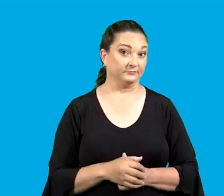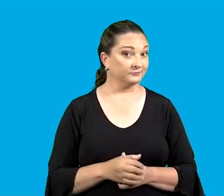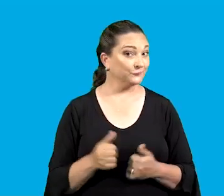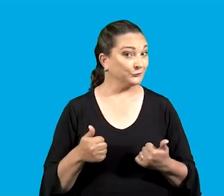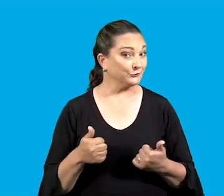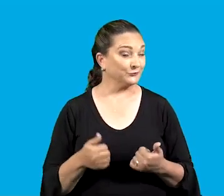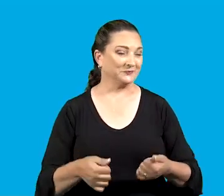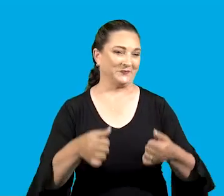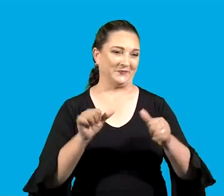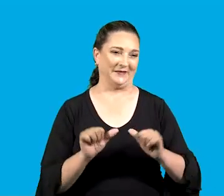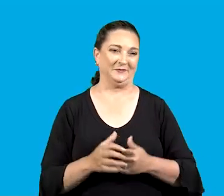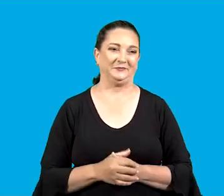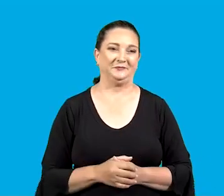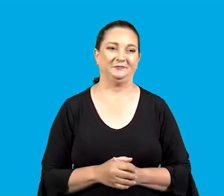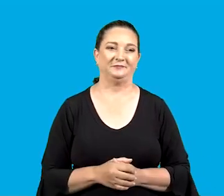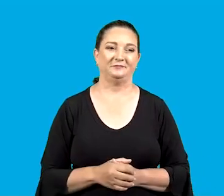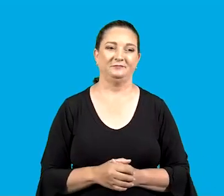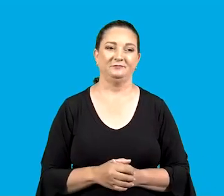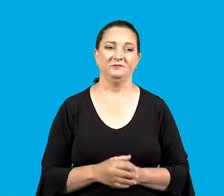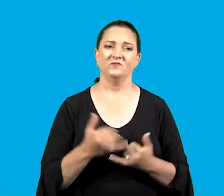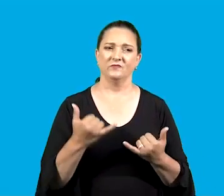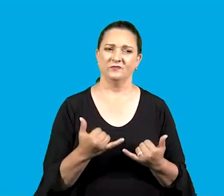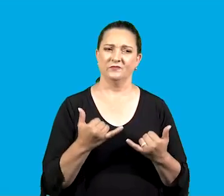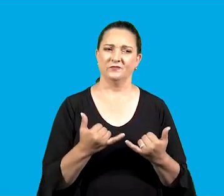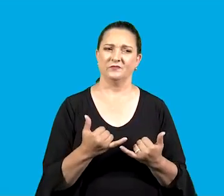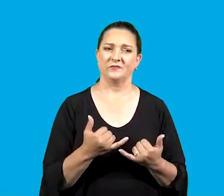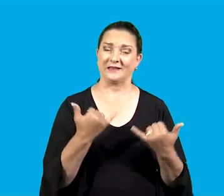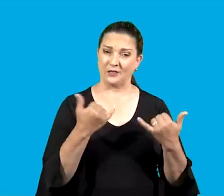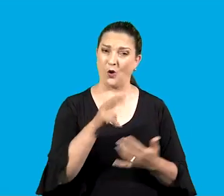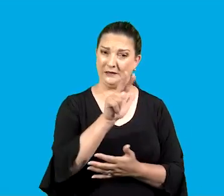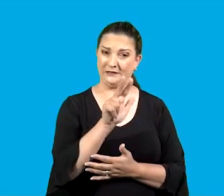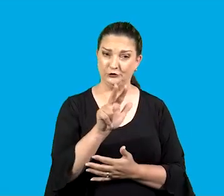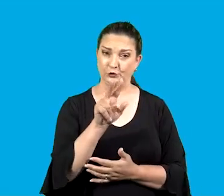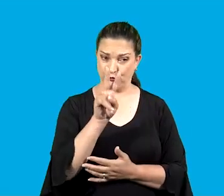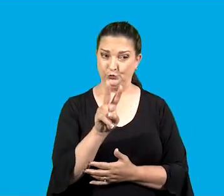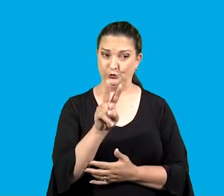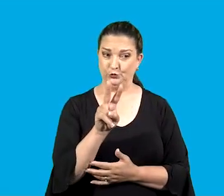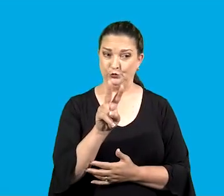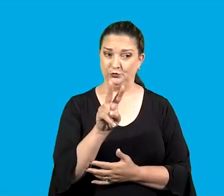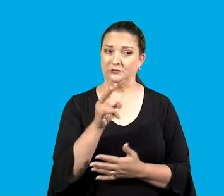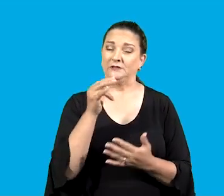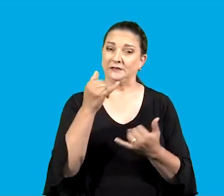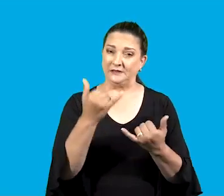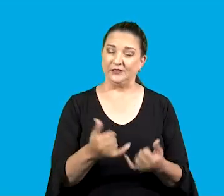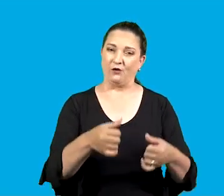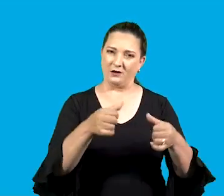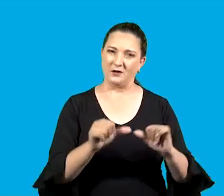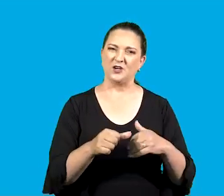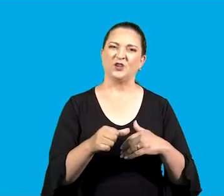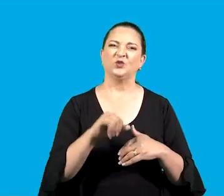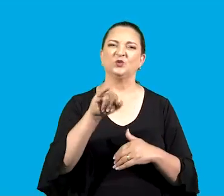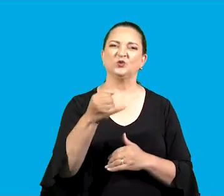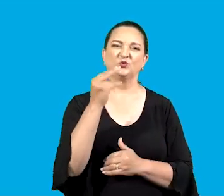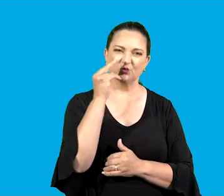485,100. We good? Let's come to the next one. That means I can take the same 882 and I come here to June here now. I'm